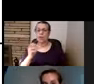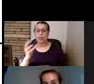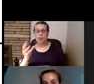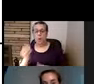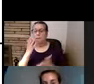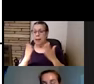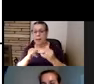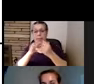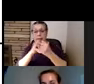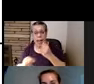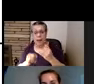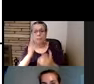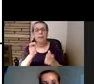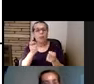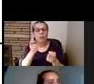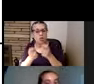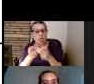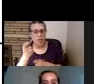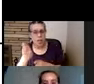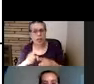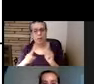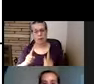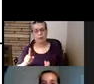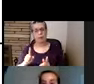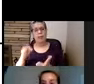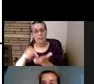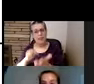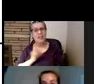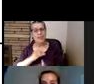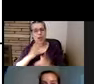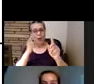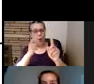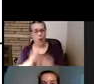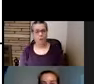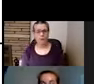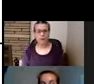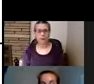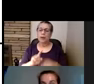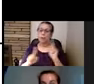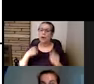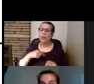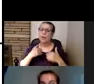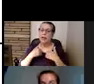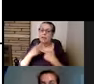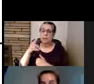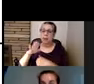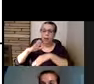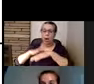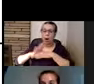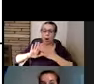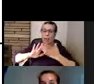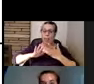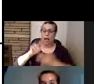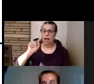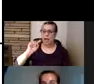this, but this is what we are striving to achieve. At this point, I would also like to point out that we have a couple of public online tools created with the help